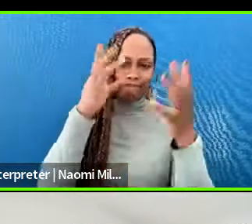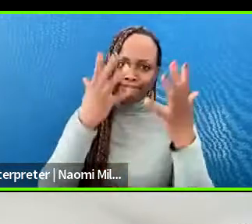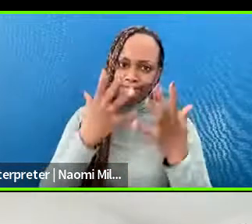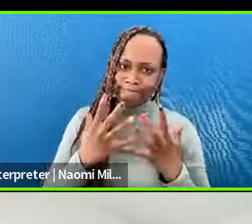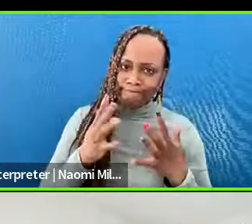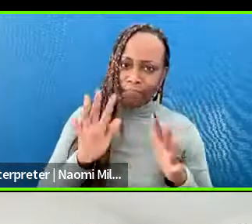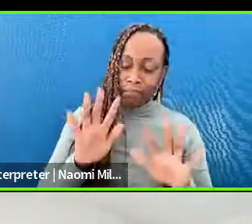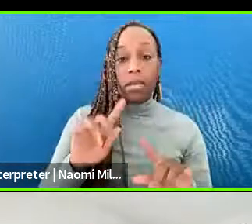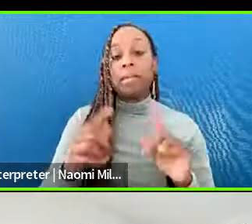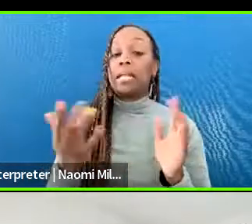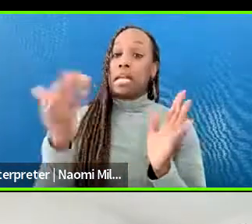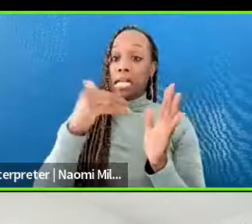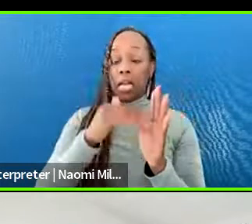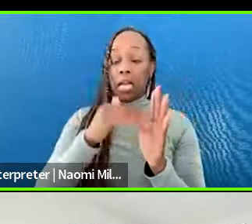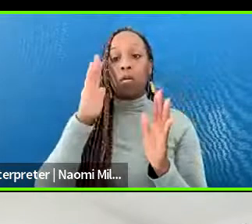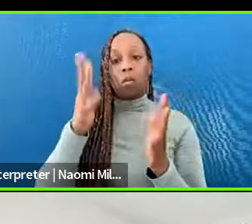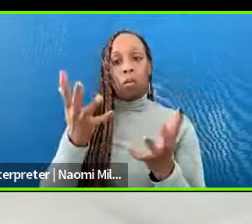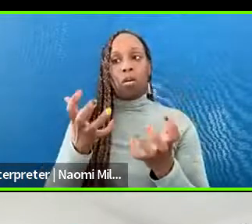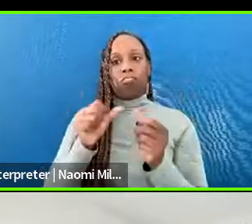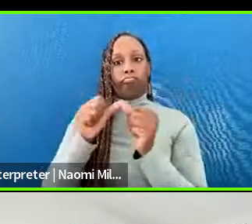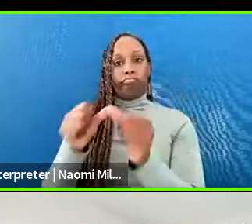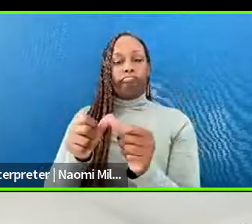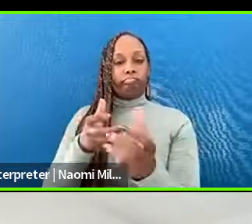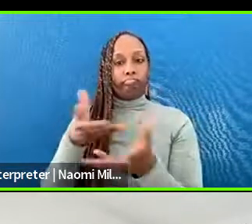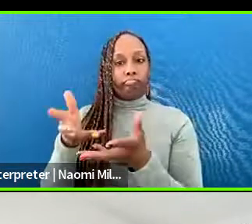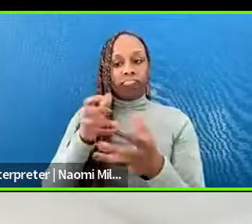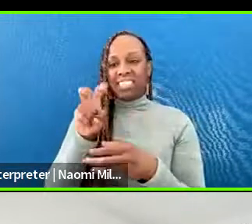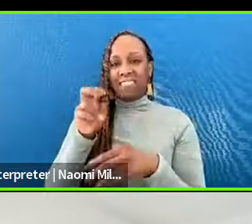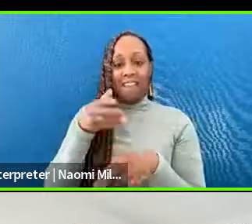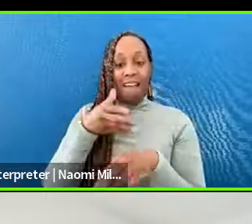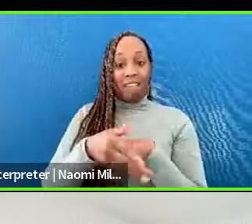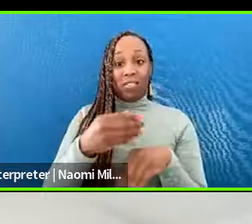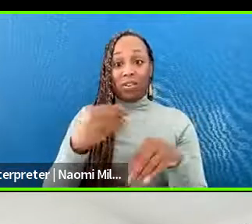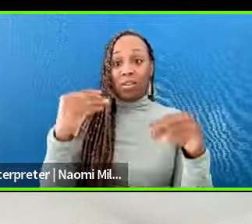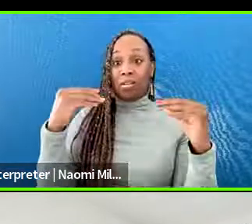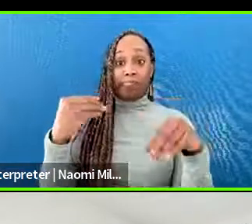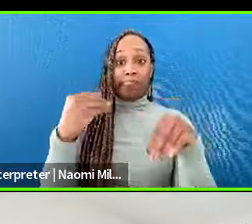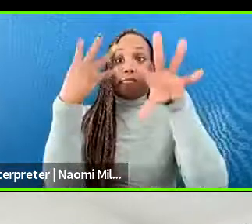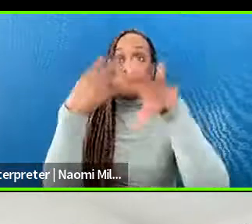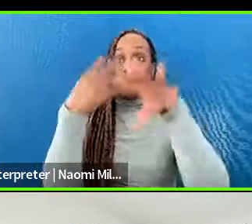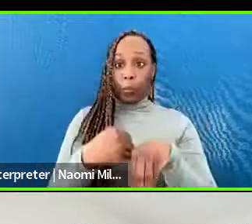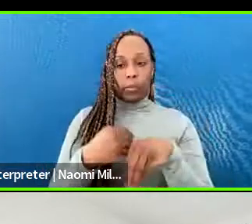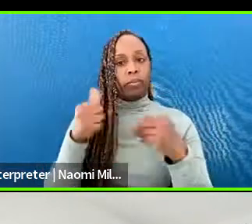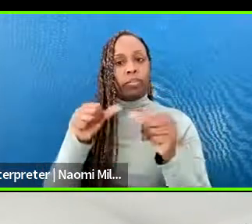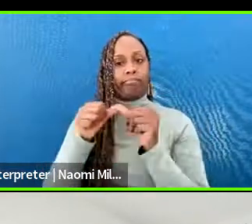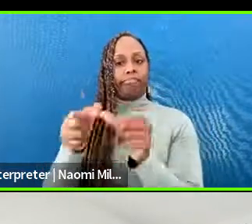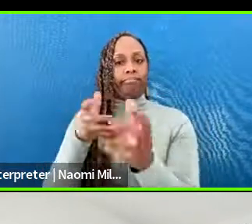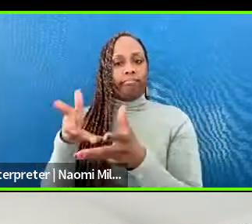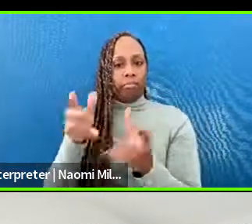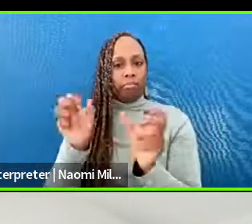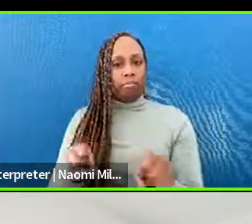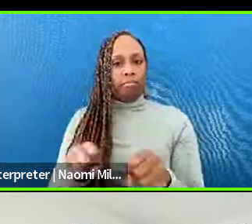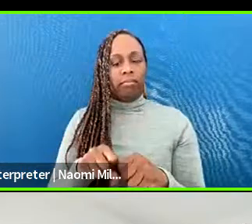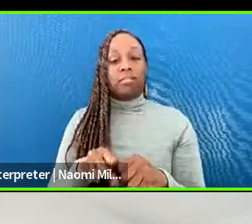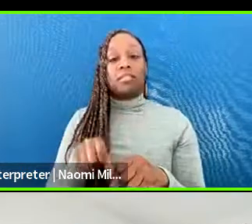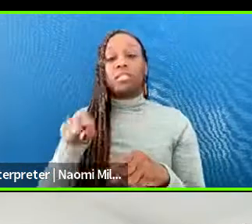again, we want to continue this conversation even after this webinar ends. And this question comes from our